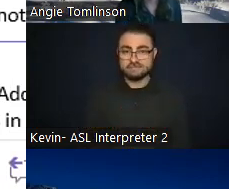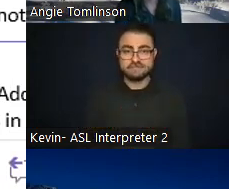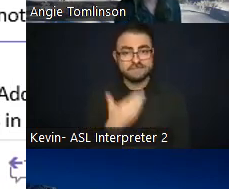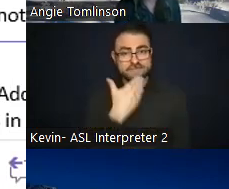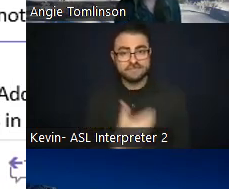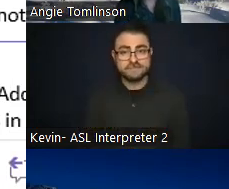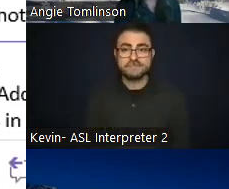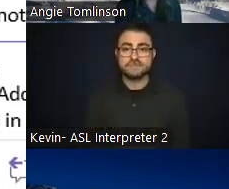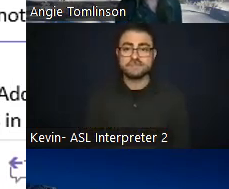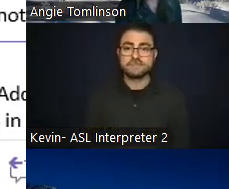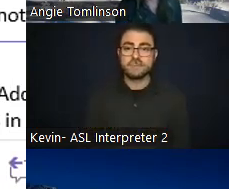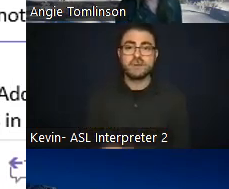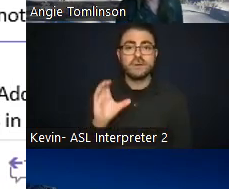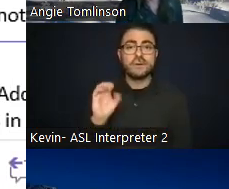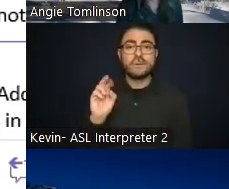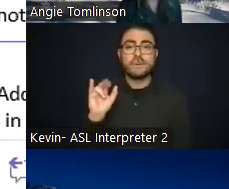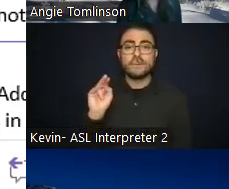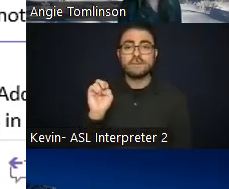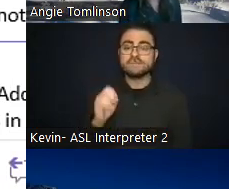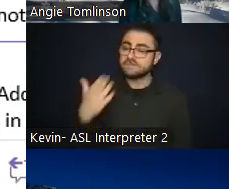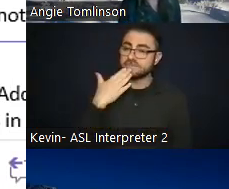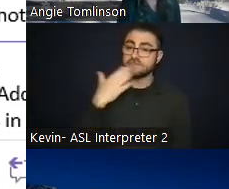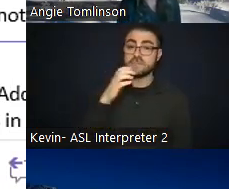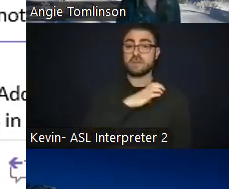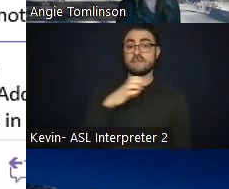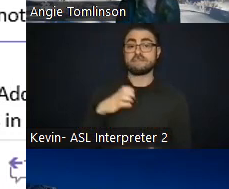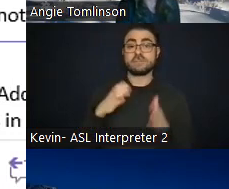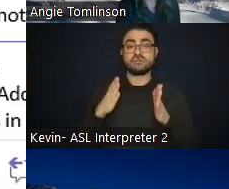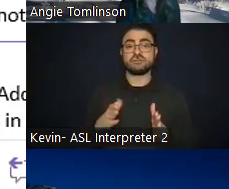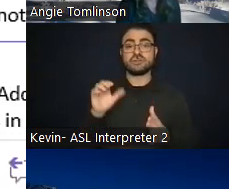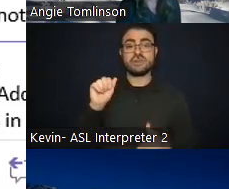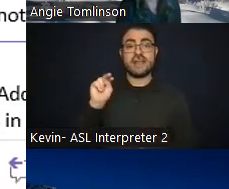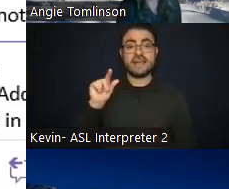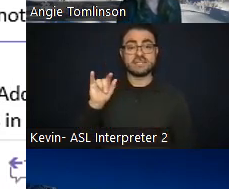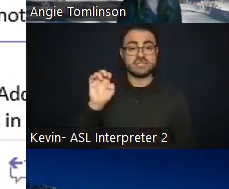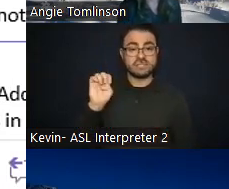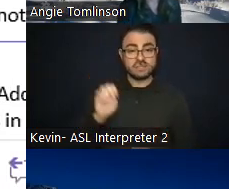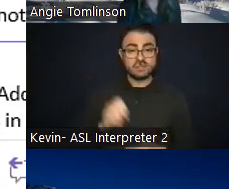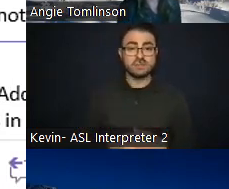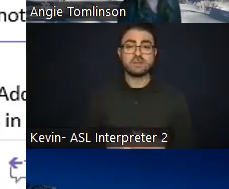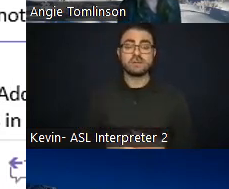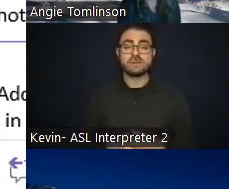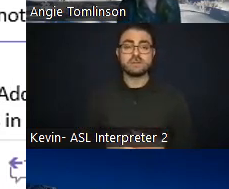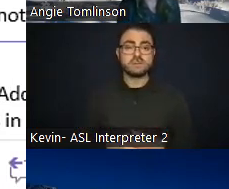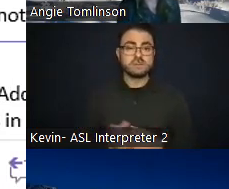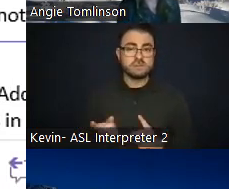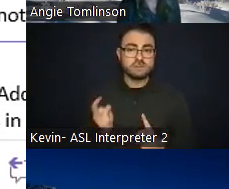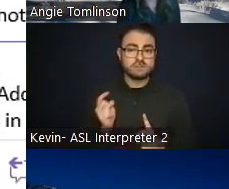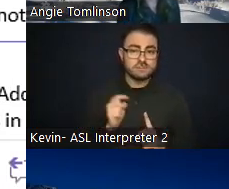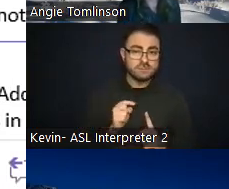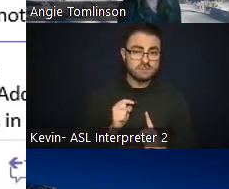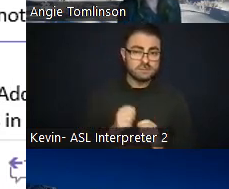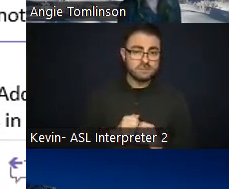Thank you, Commissioner Angie. Okay, Okay, we'll come back to that.